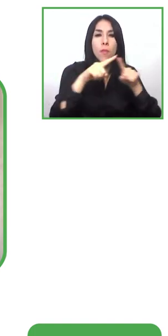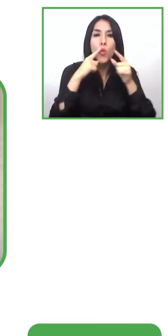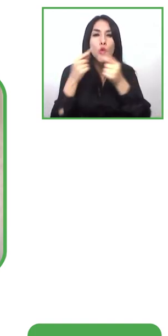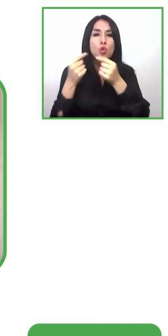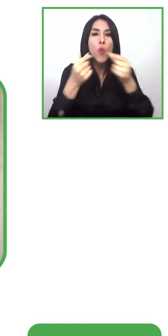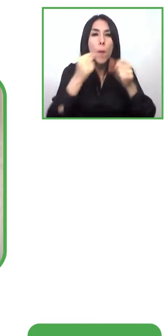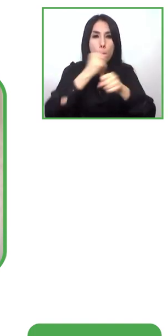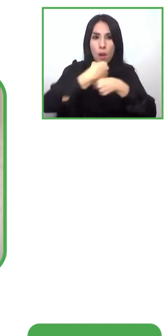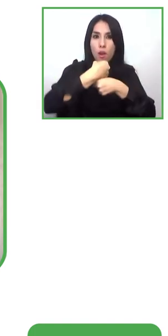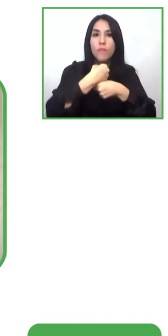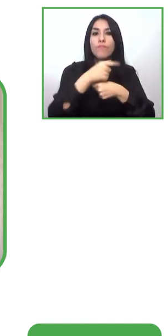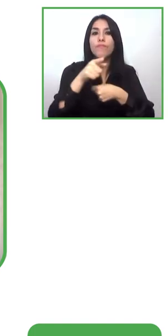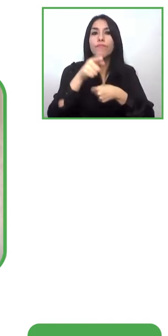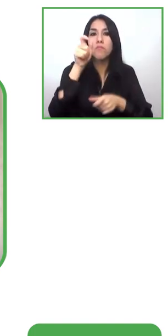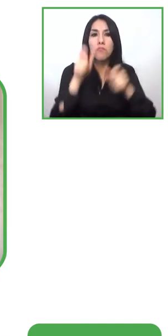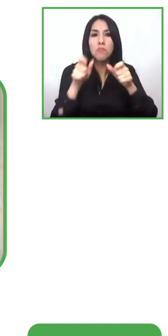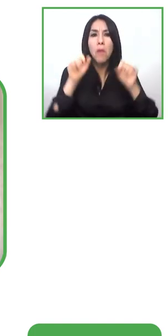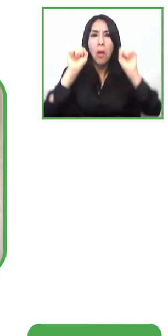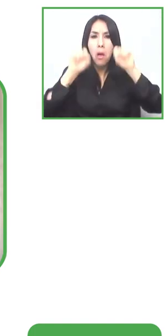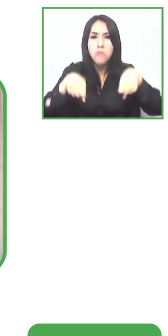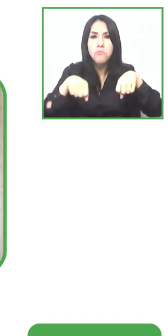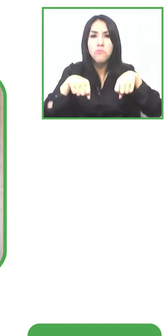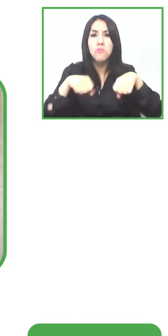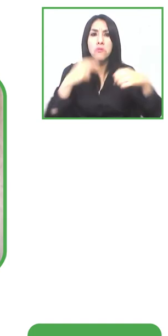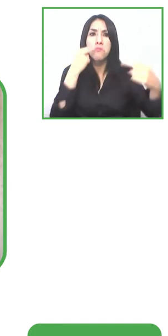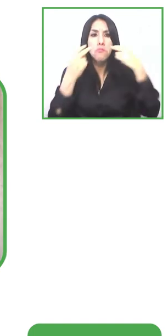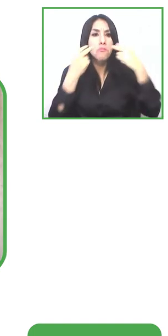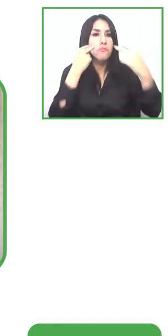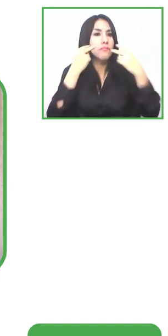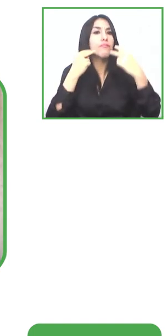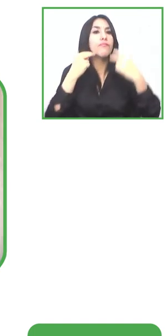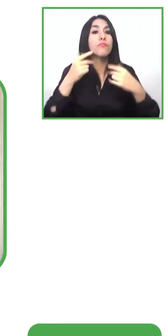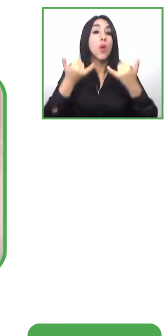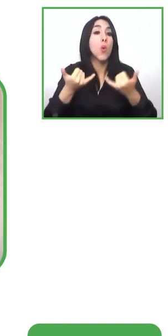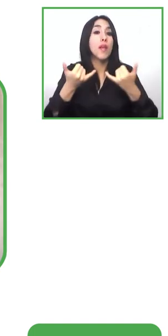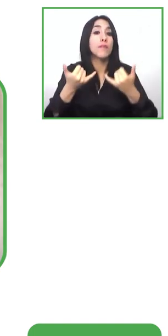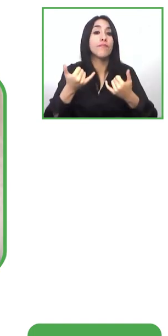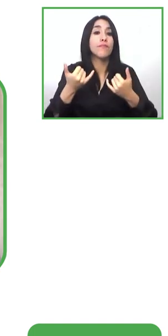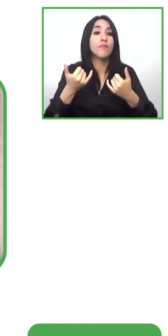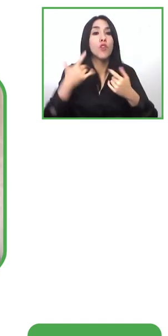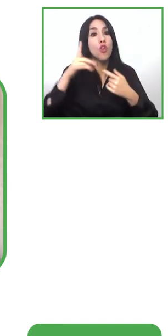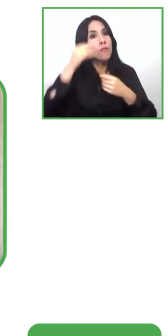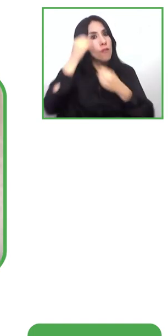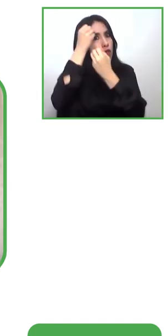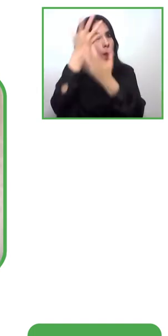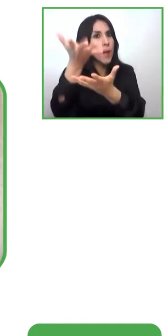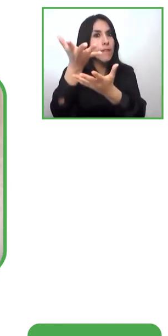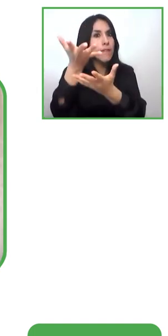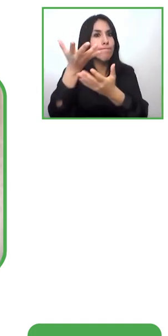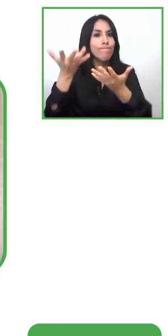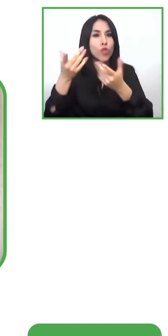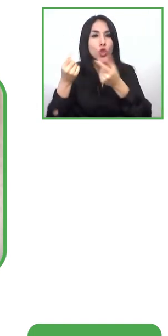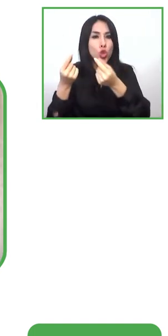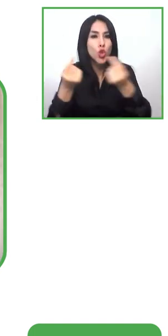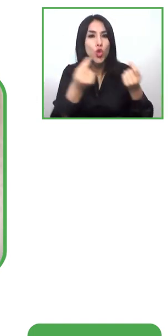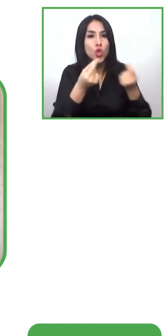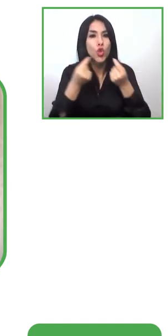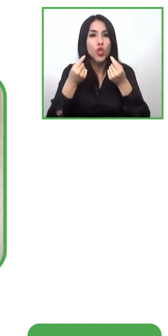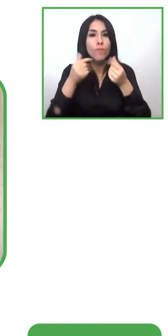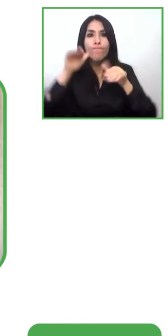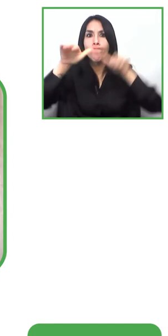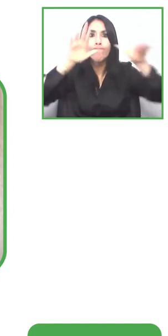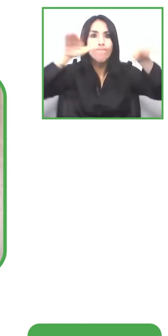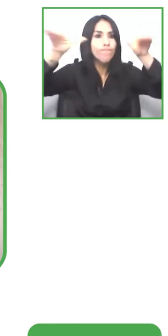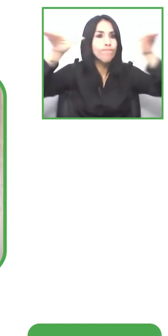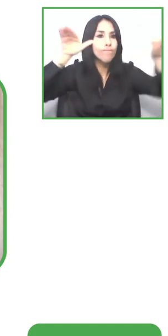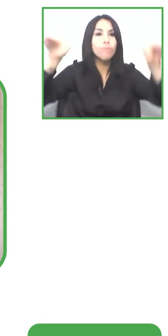abilities. Our pastries that our baking team produces are put on display at multiple locations. And people, the customers